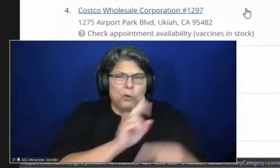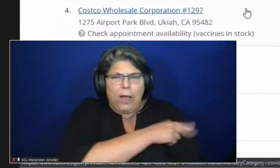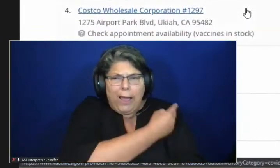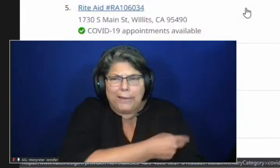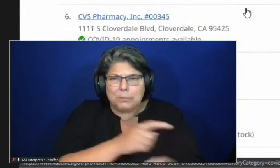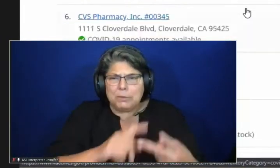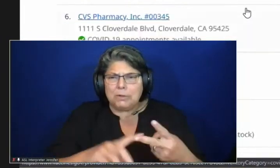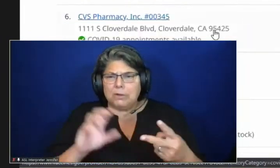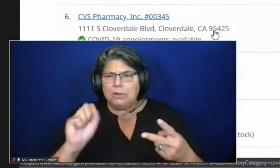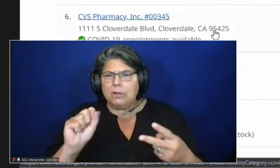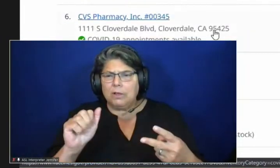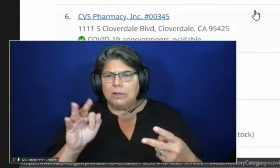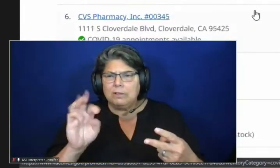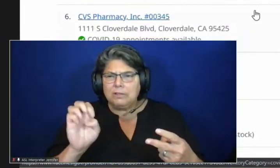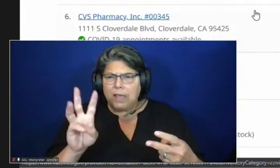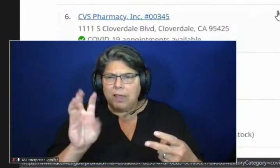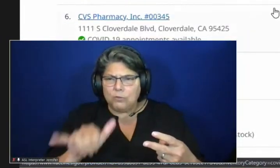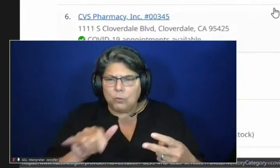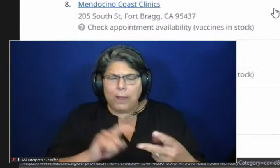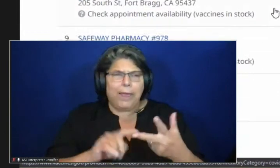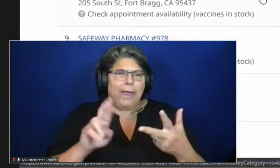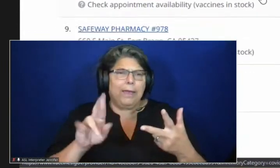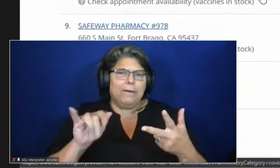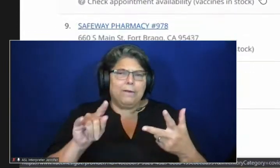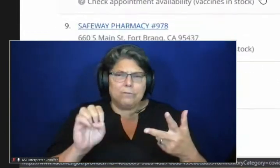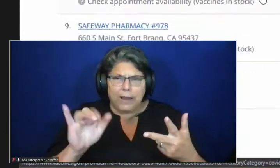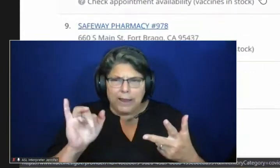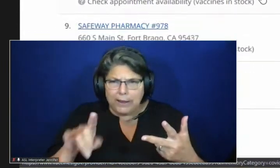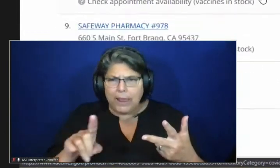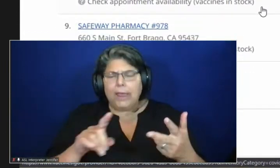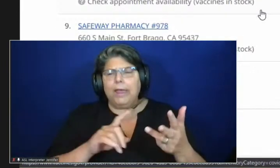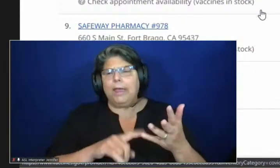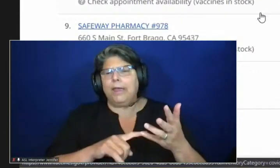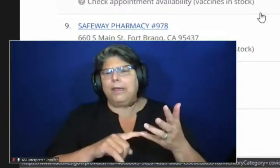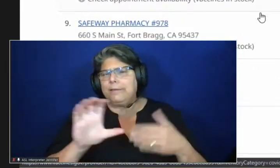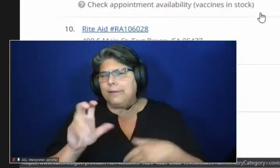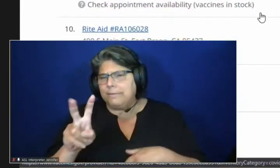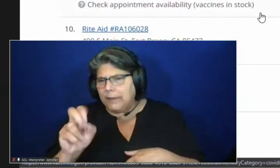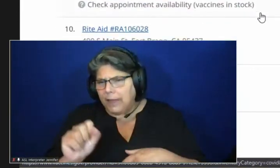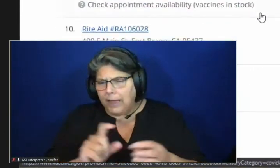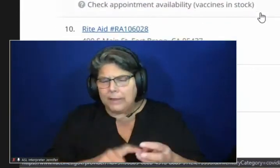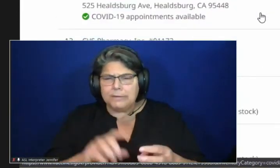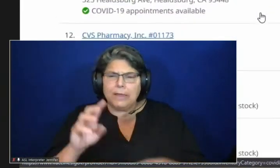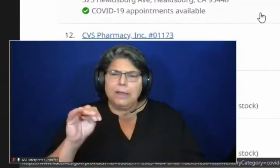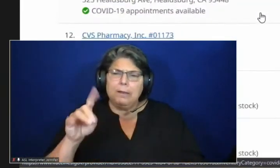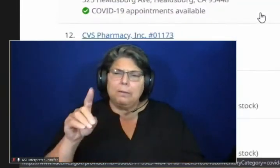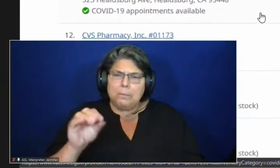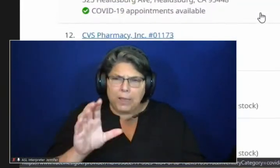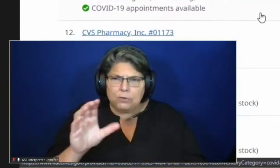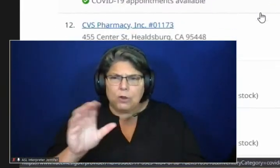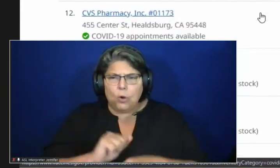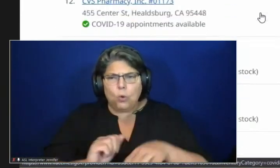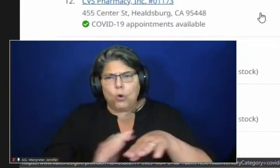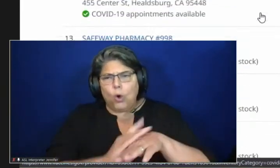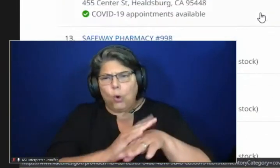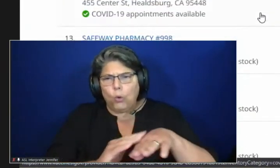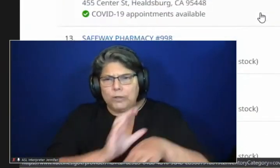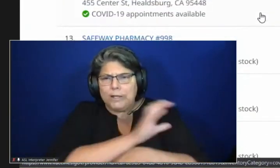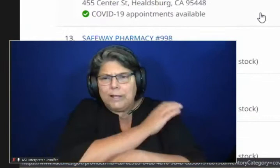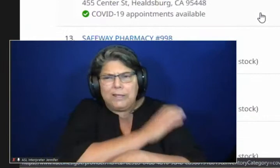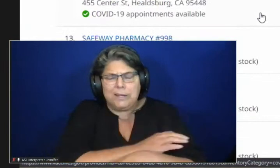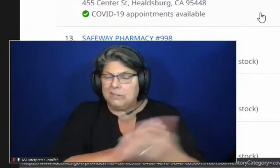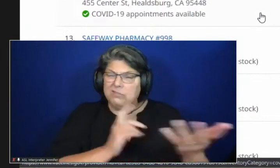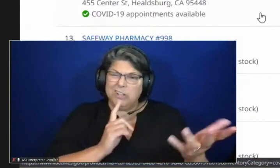Rite Aid, Costco, Rite Aid, CVS, more Rite Aids, Mendocino Coast clinics, more Safeways. Pretty much all the